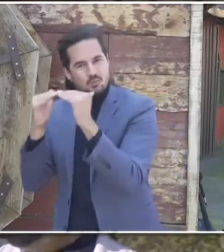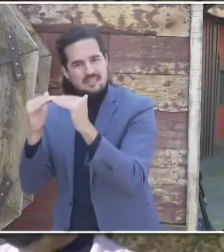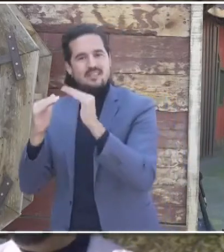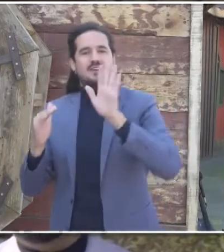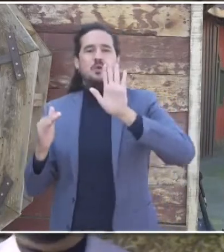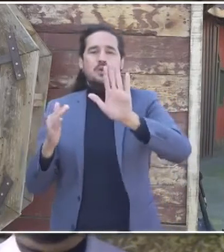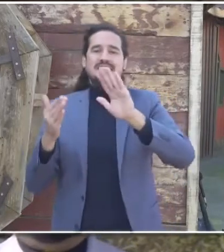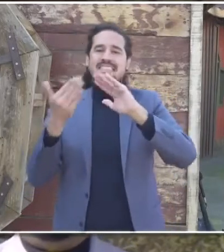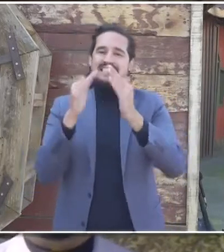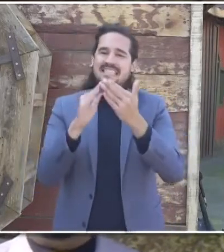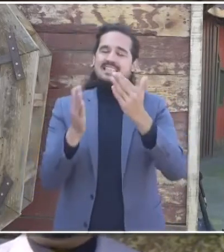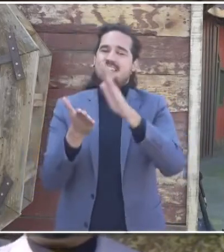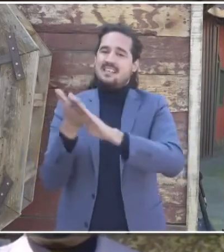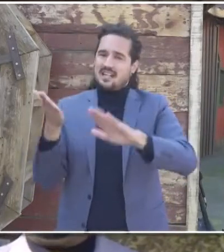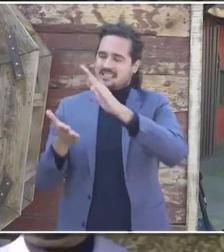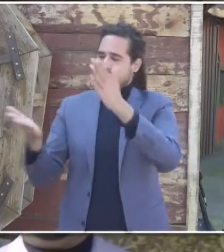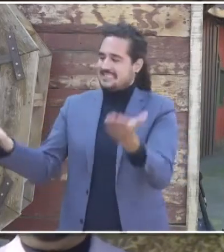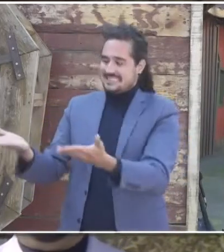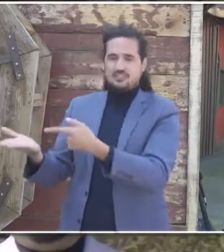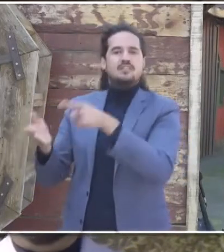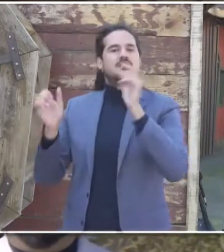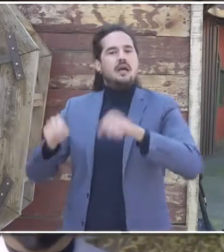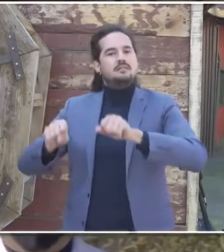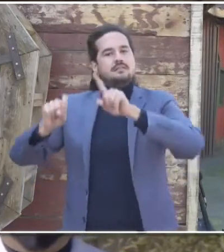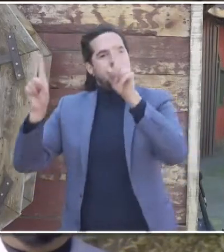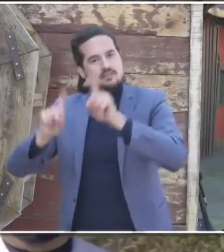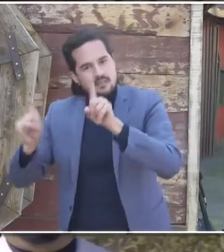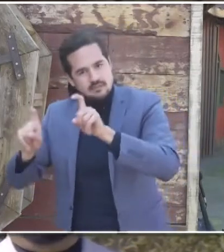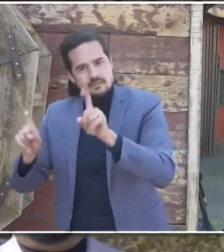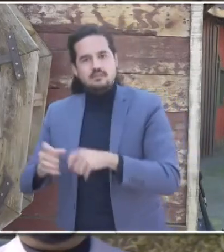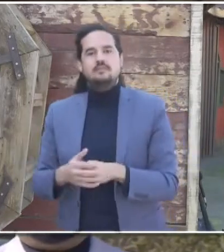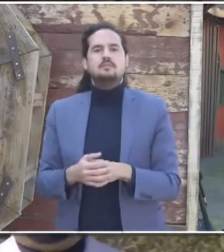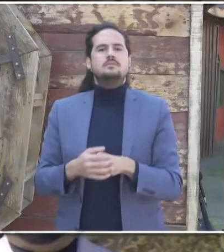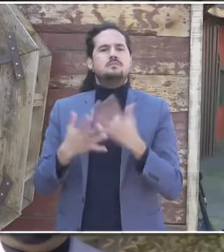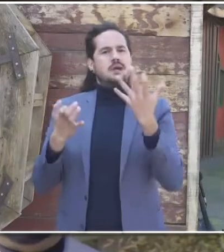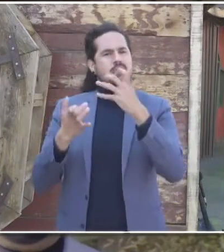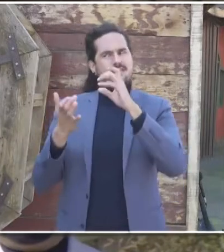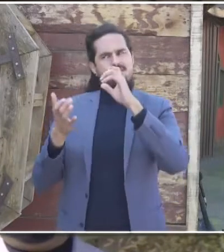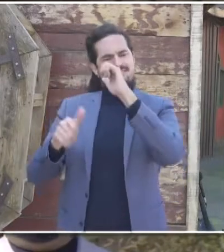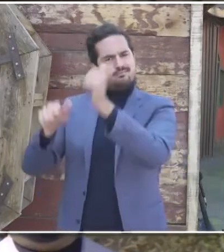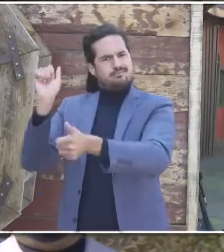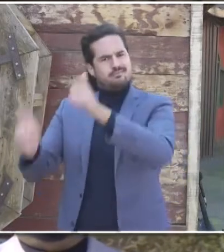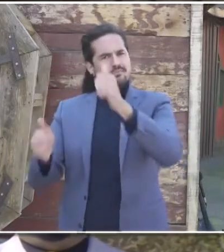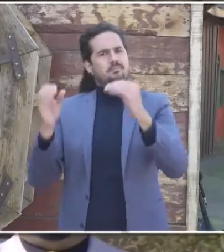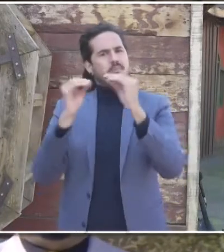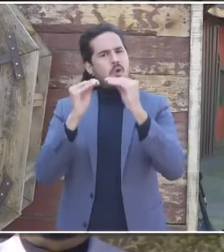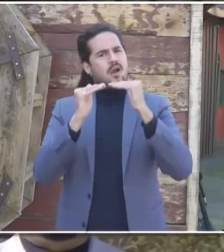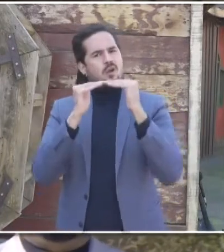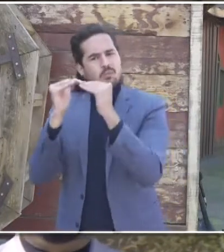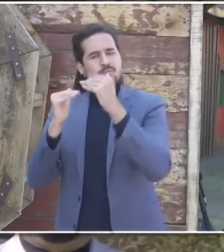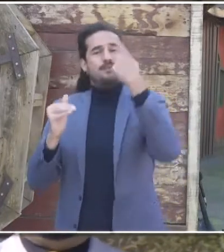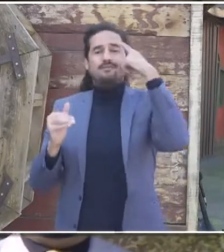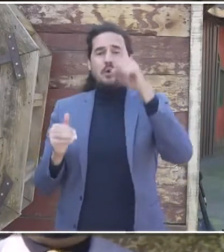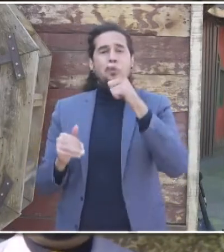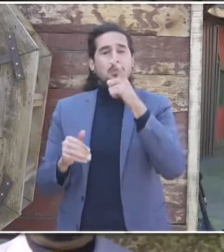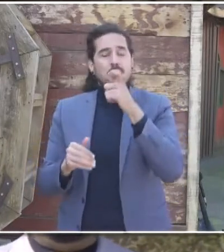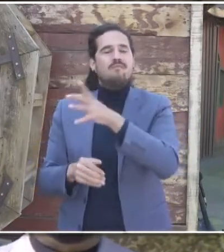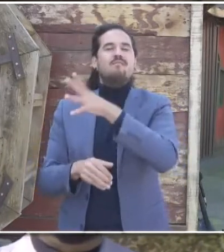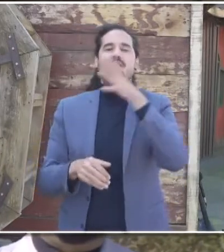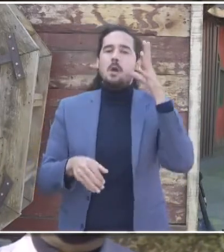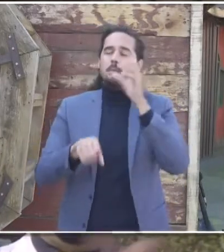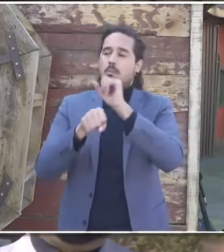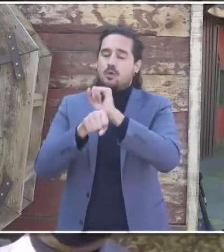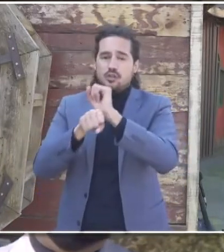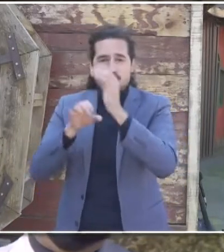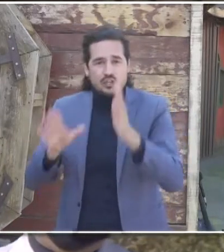to focus, to re-energize this equity lens, working the farm worker community, working with small business, large